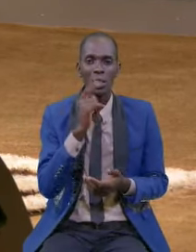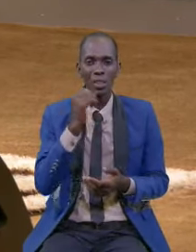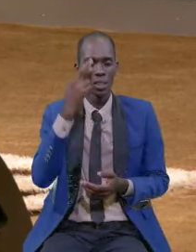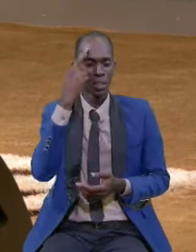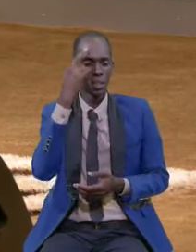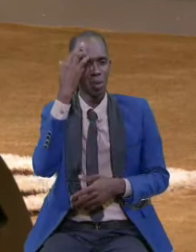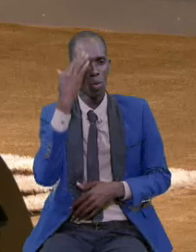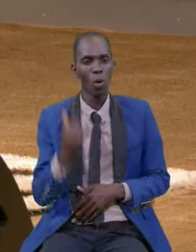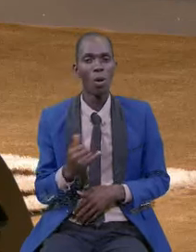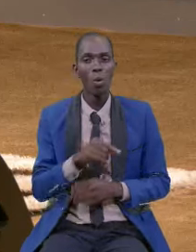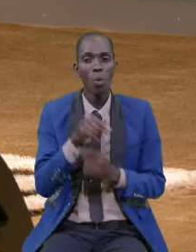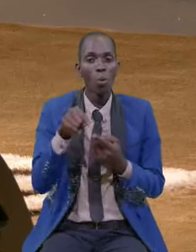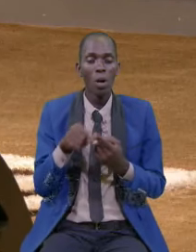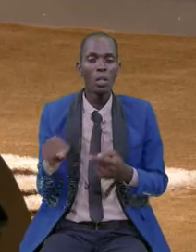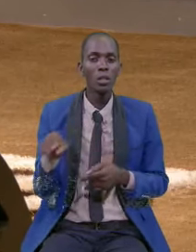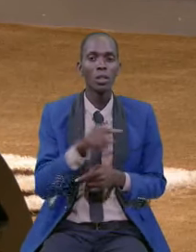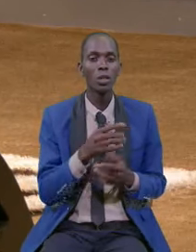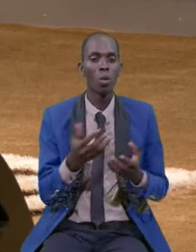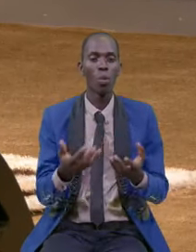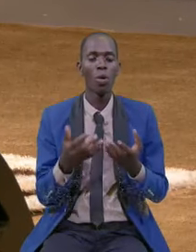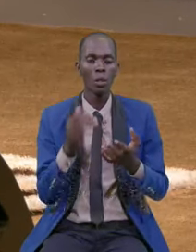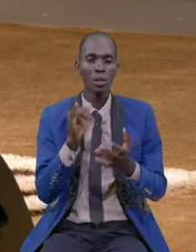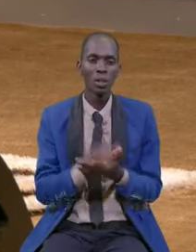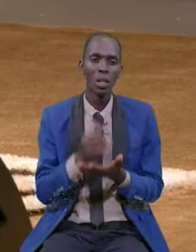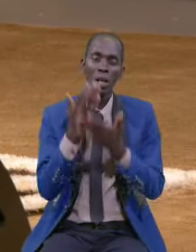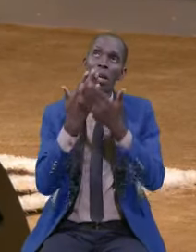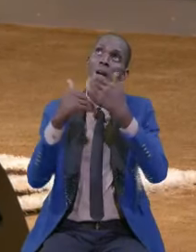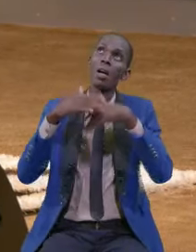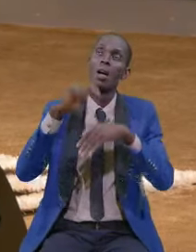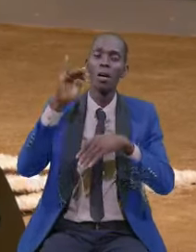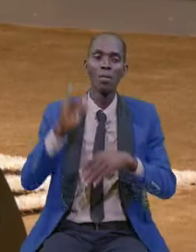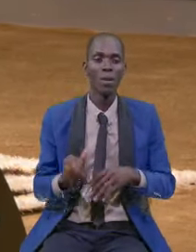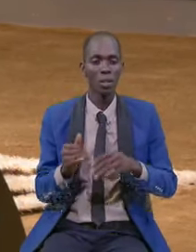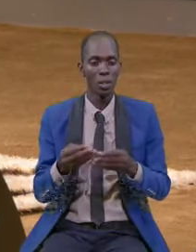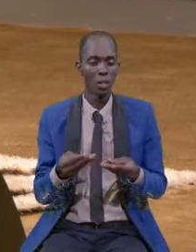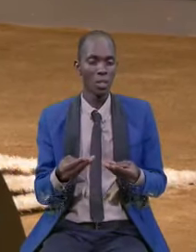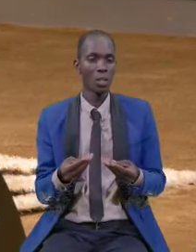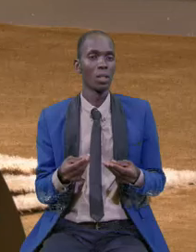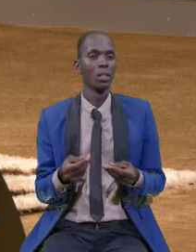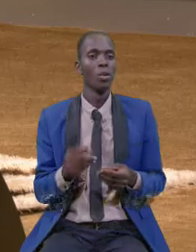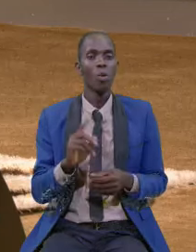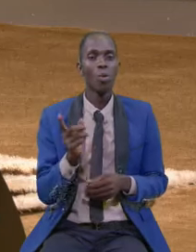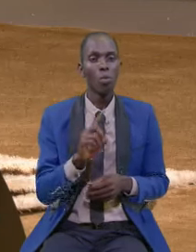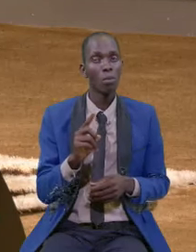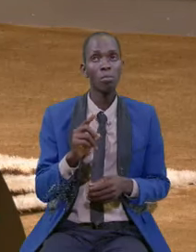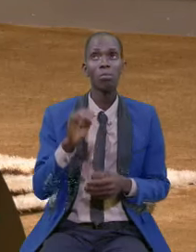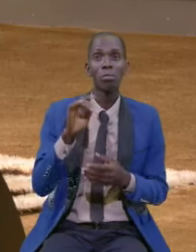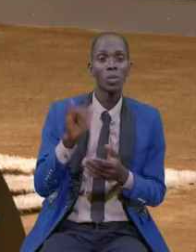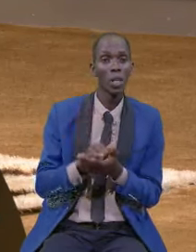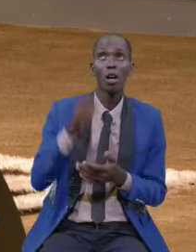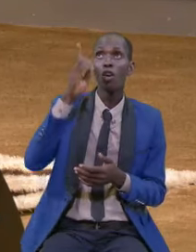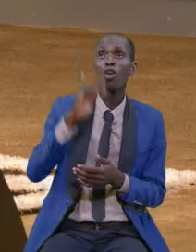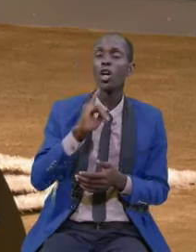that heavenly passage, heavenly land, where for God is not ashamed to